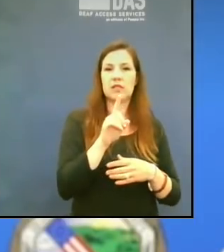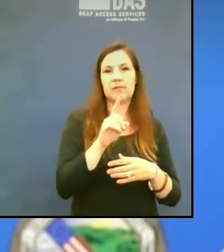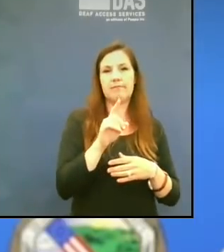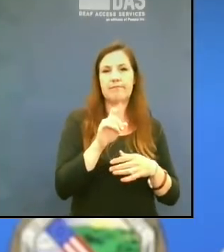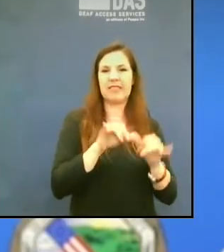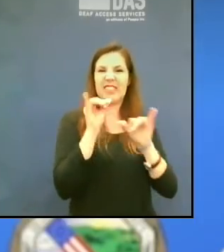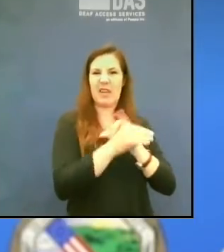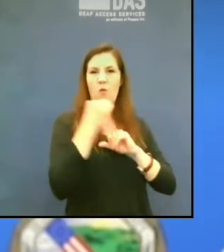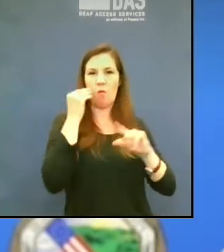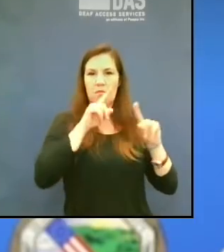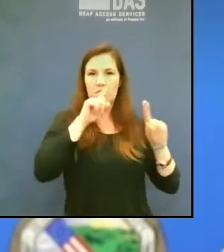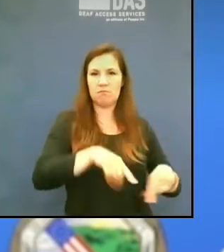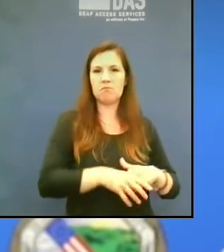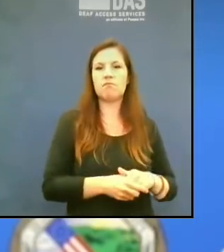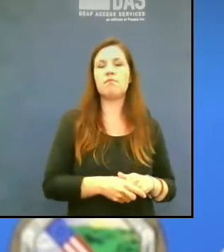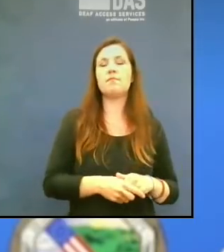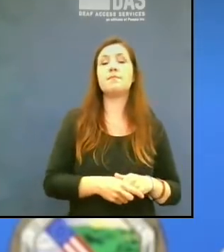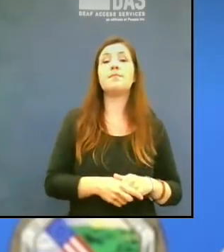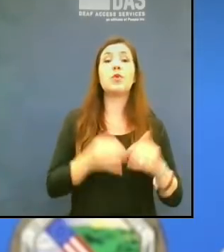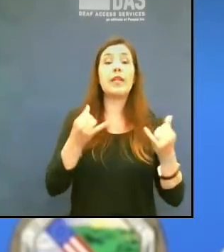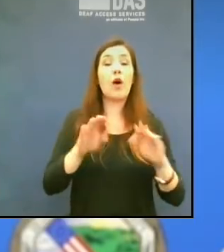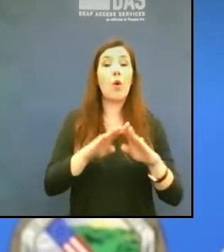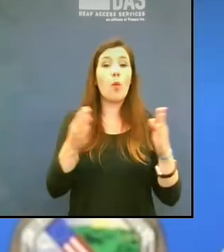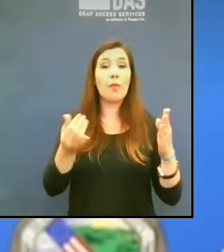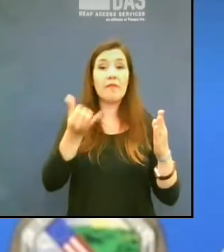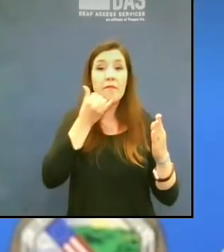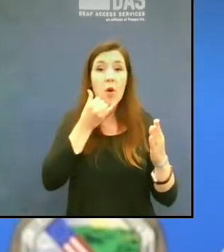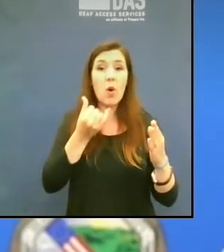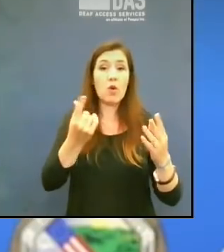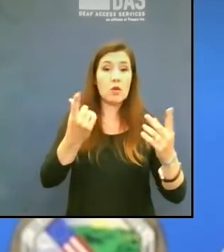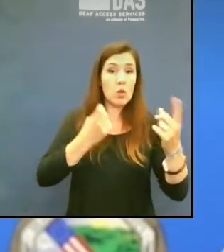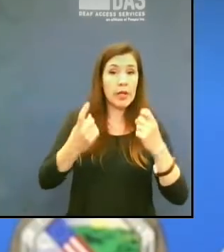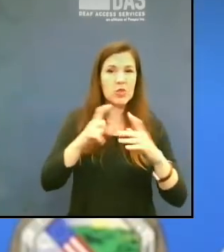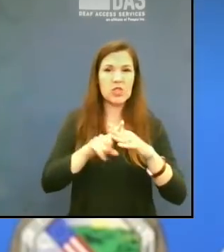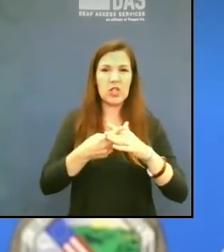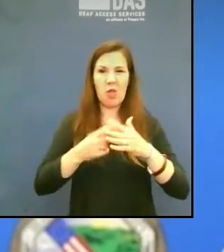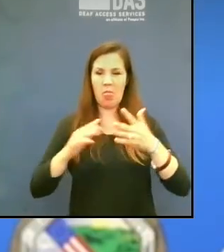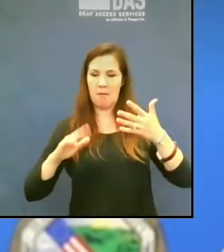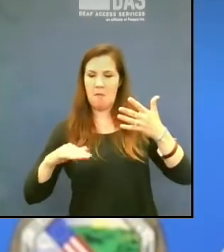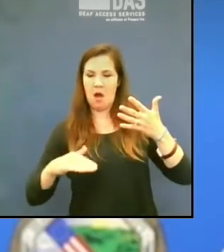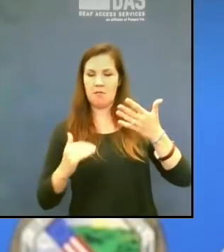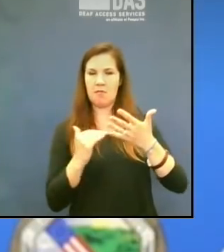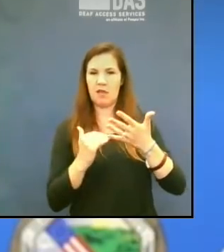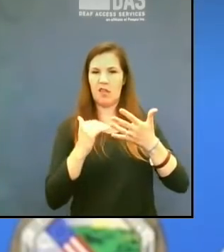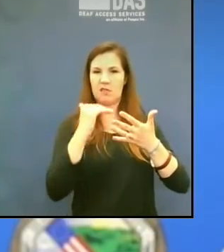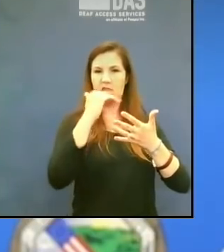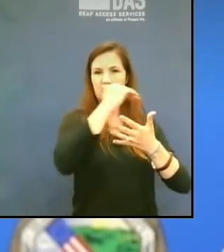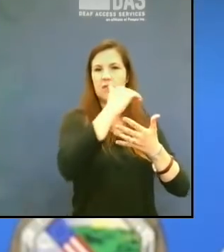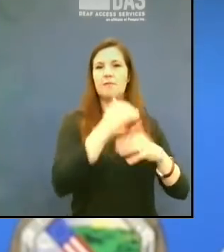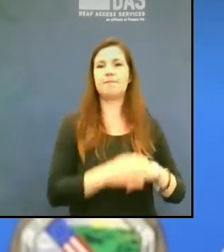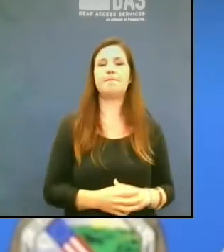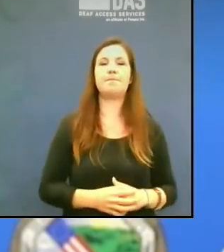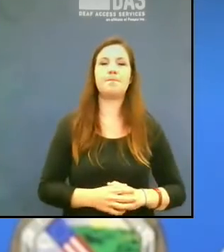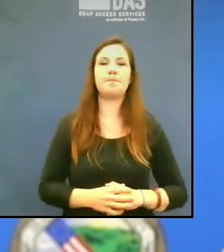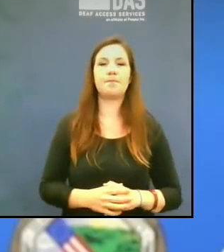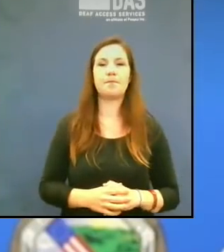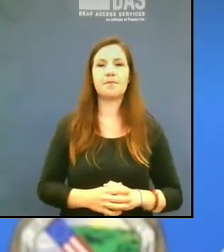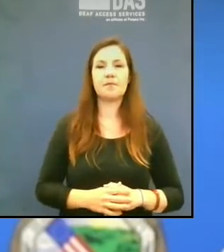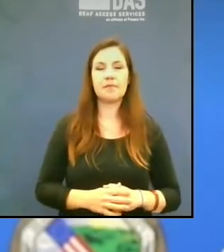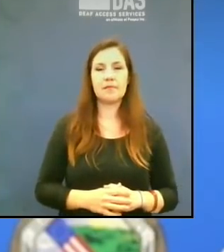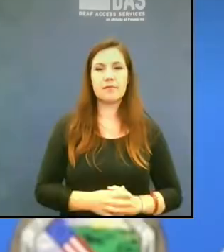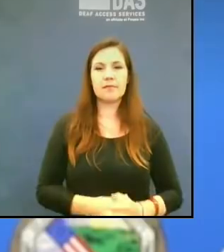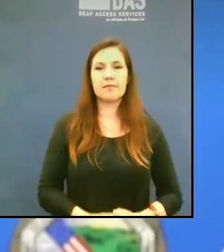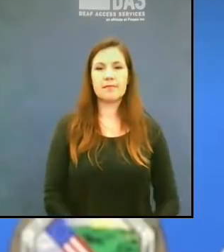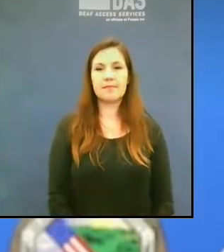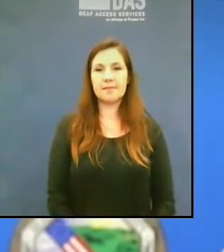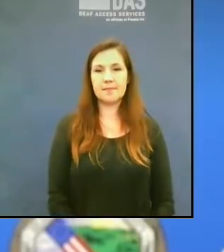and take questions from local media, and we will start at the bottom because I started at the top last time. And